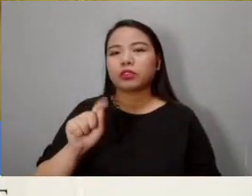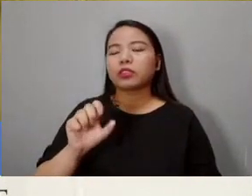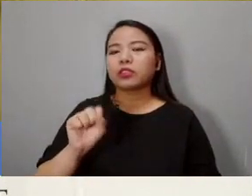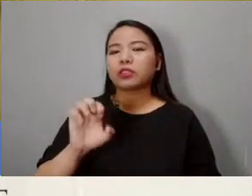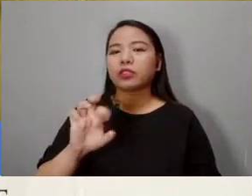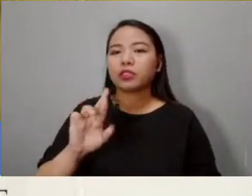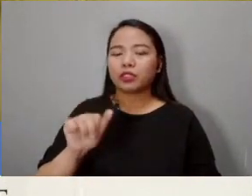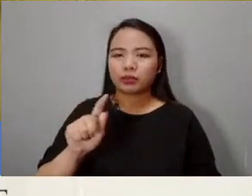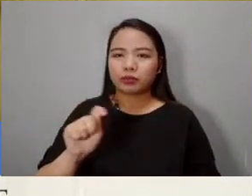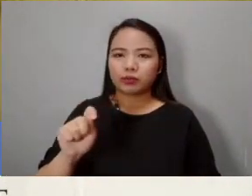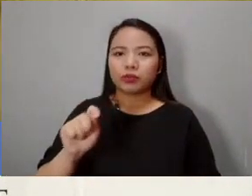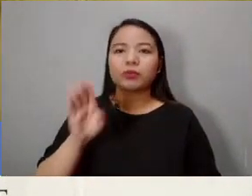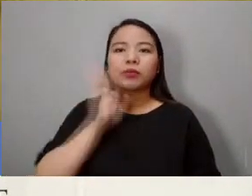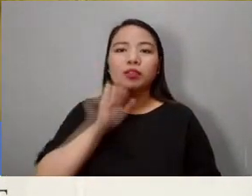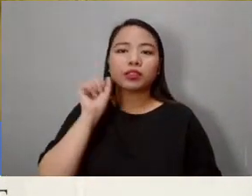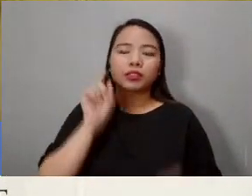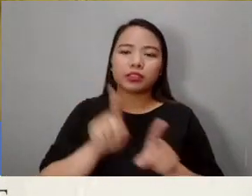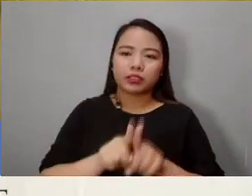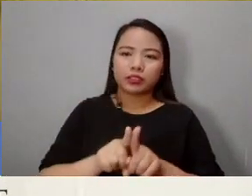in Christ.